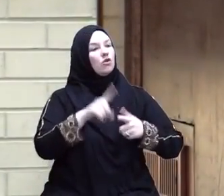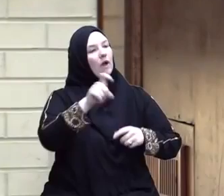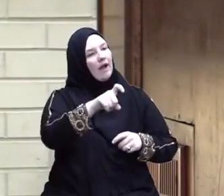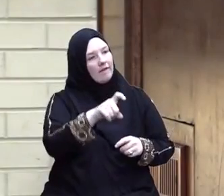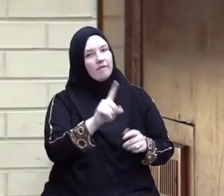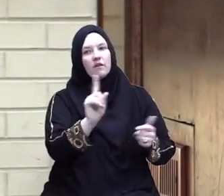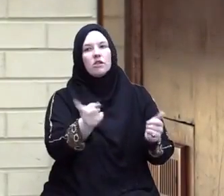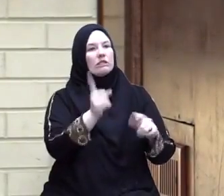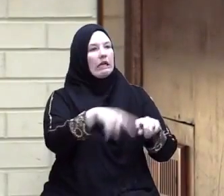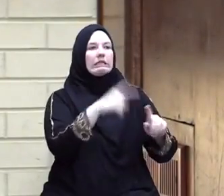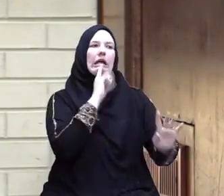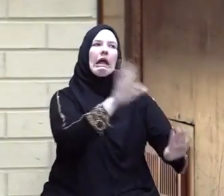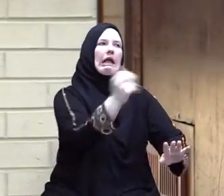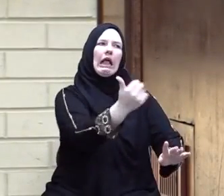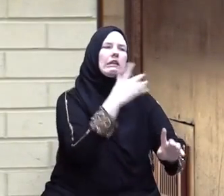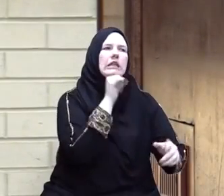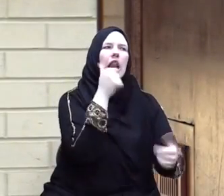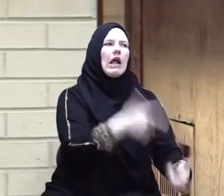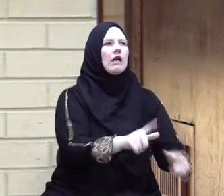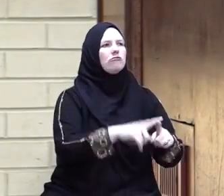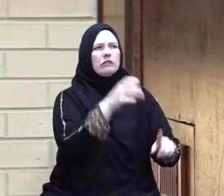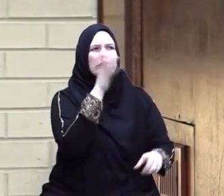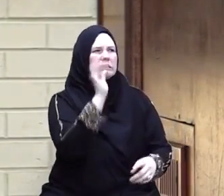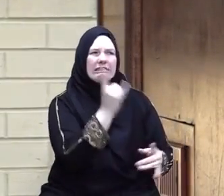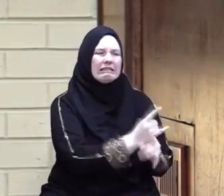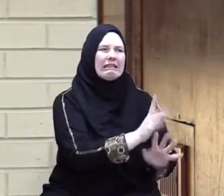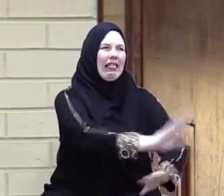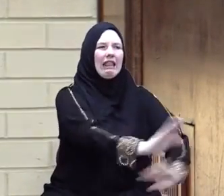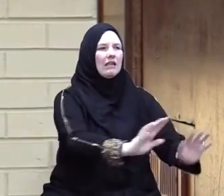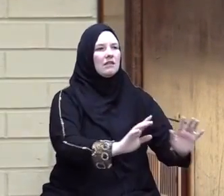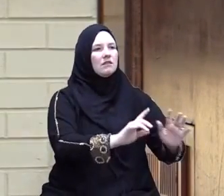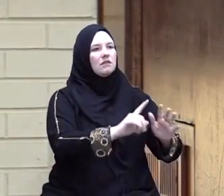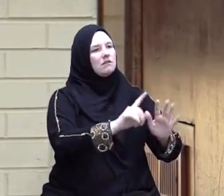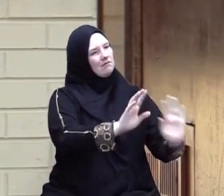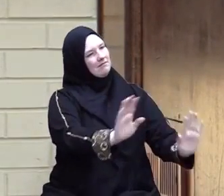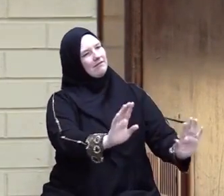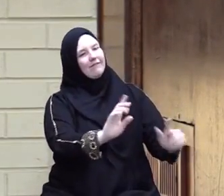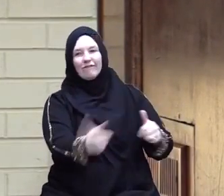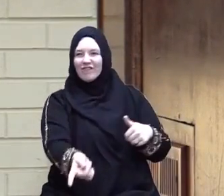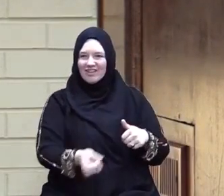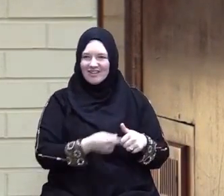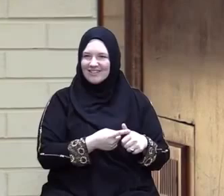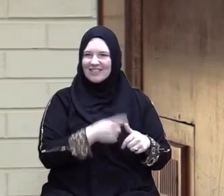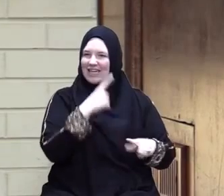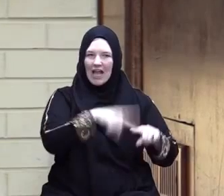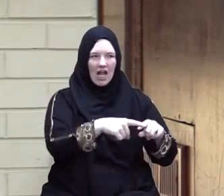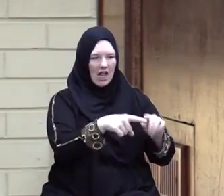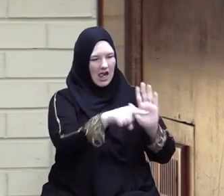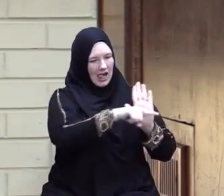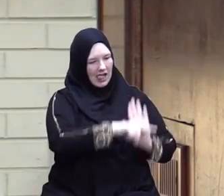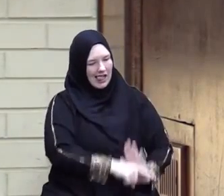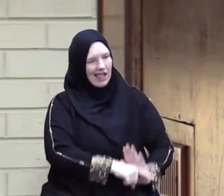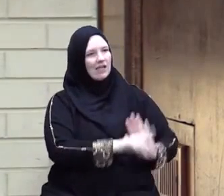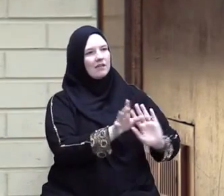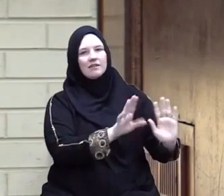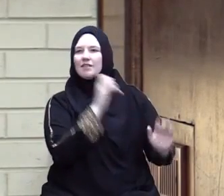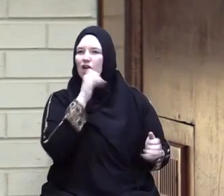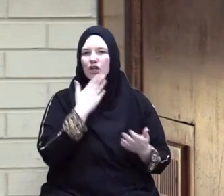You have to invite them to Islam first. Then we talk about behavior. Some of us, unfortunately, when a